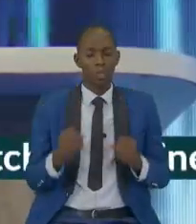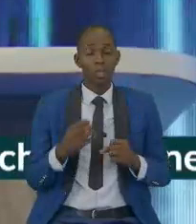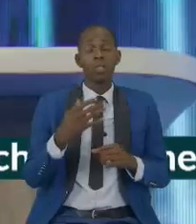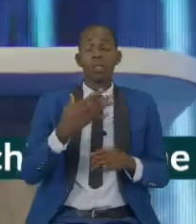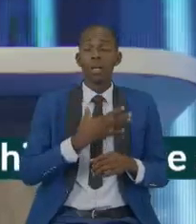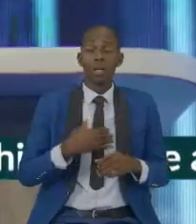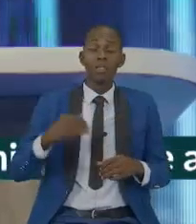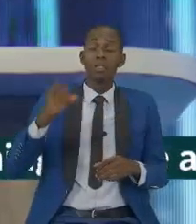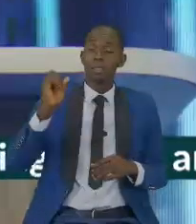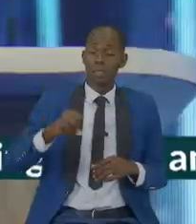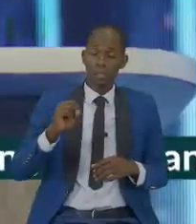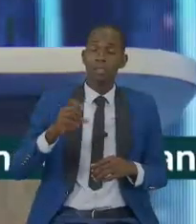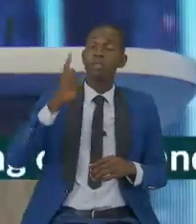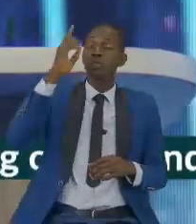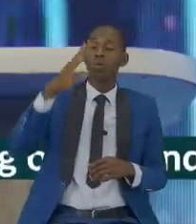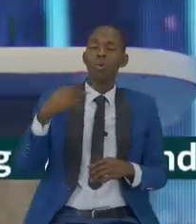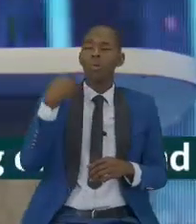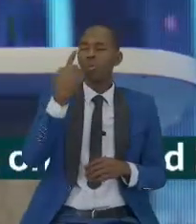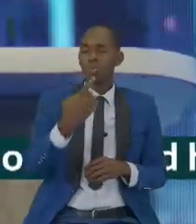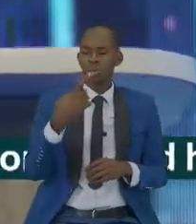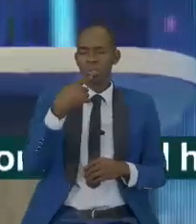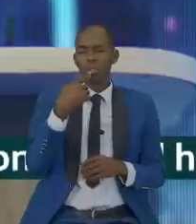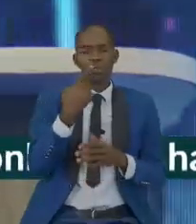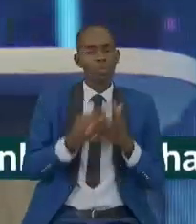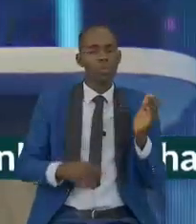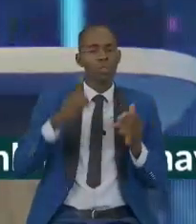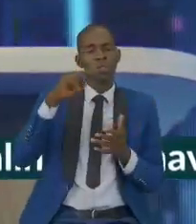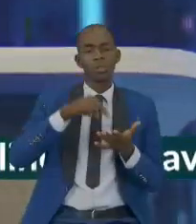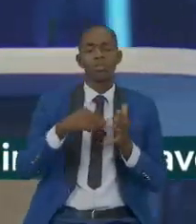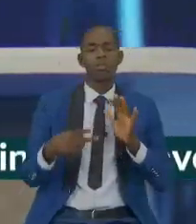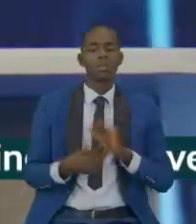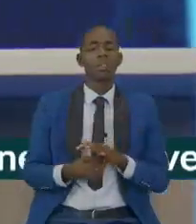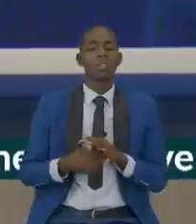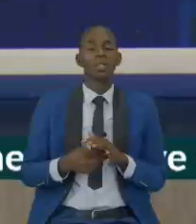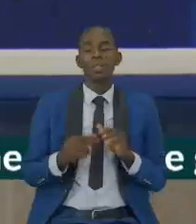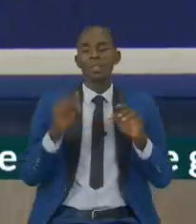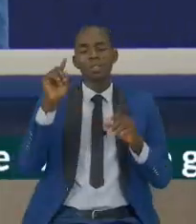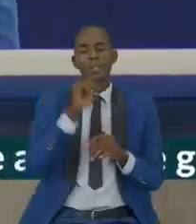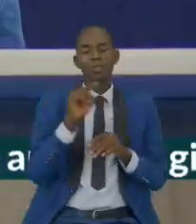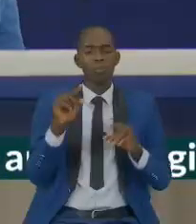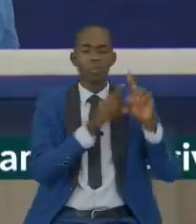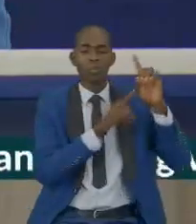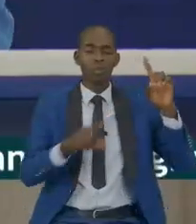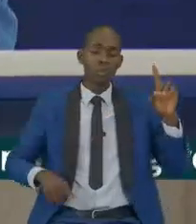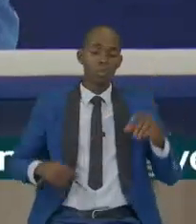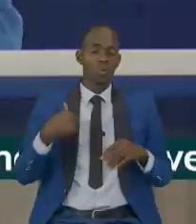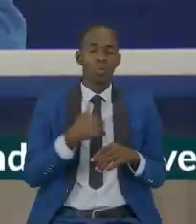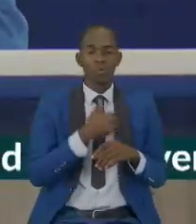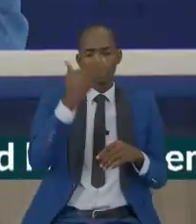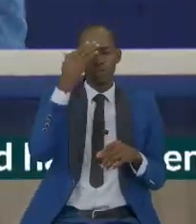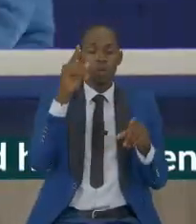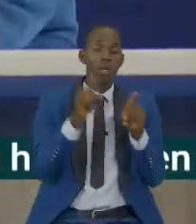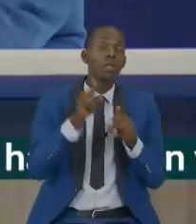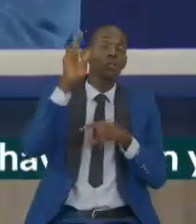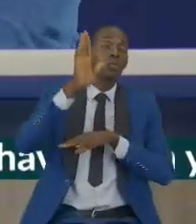means what he says, and he says what he means. And therefore, Lord, we know as you have called us to